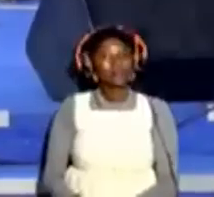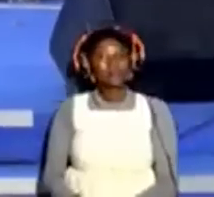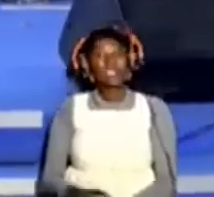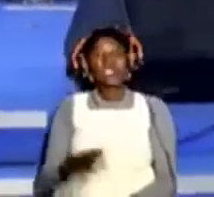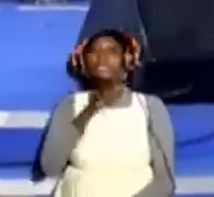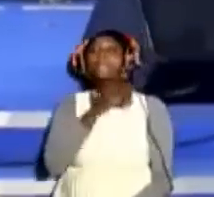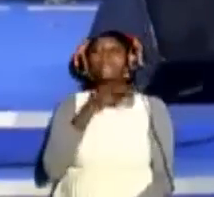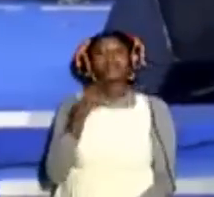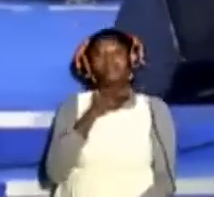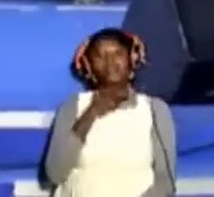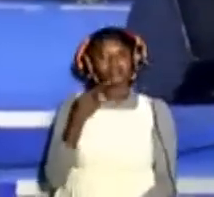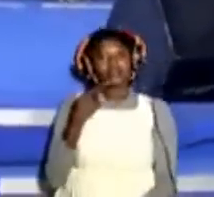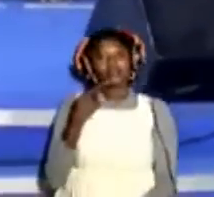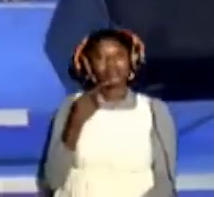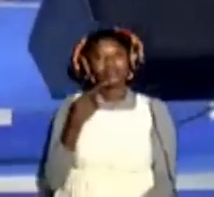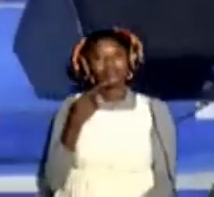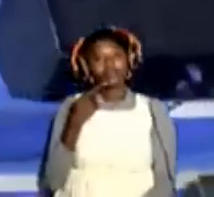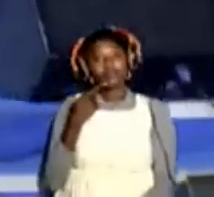Pastors,